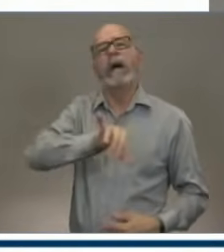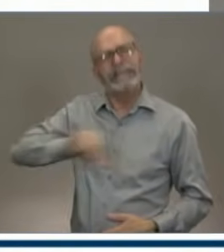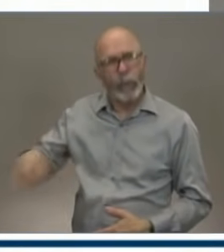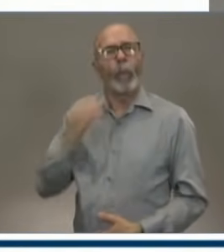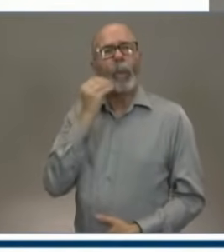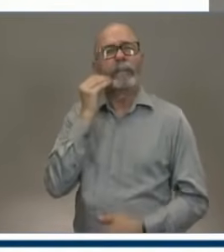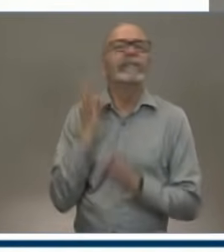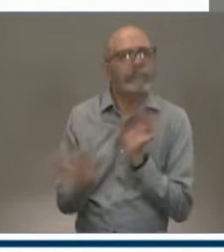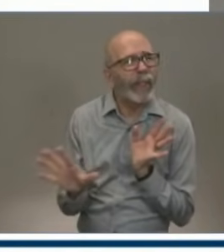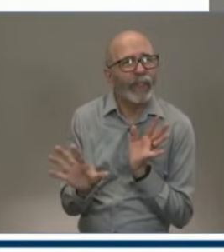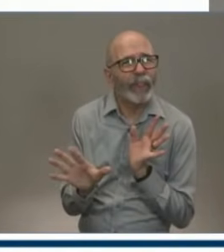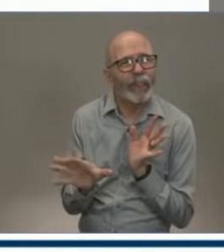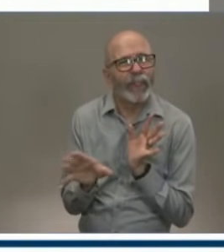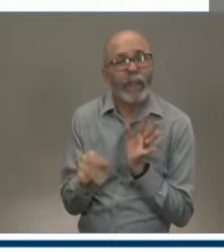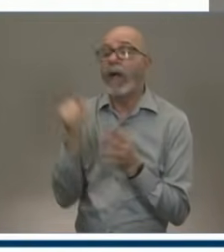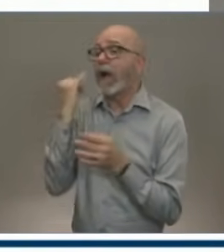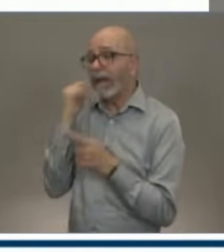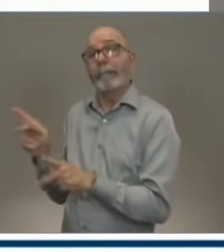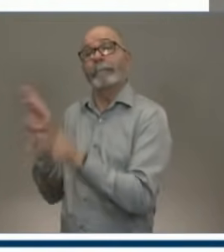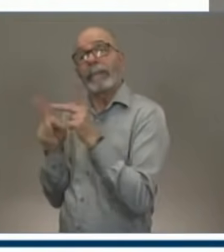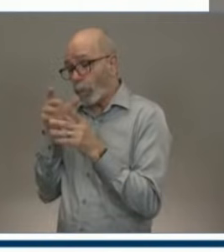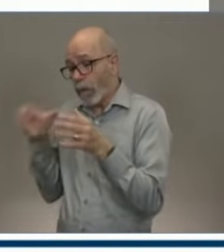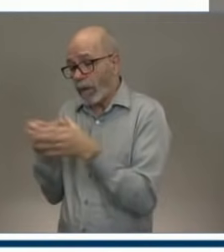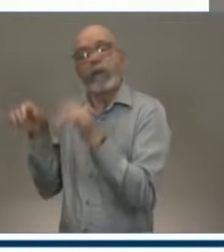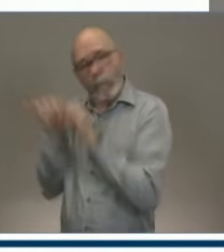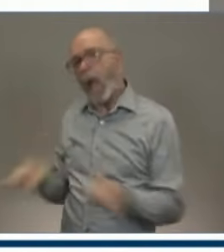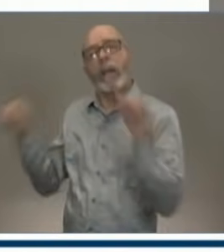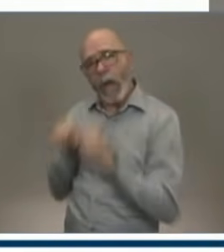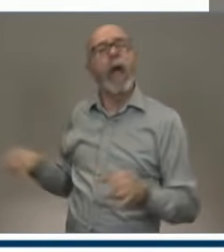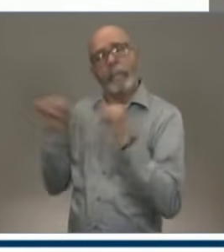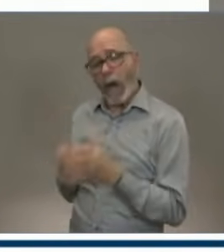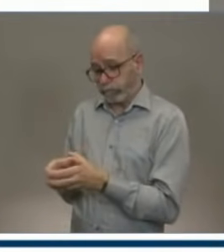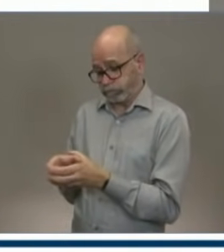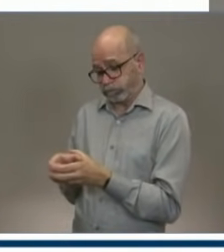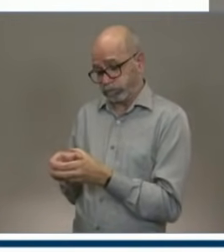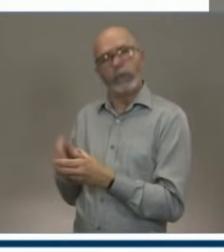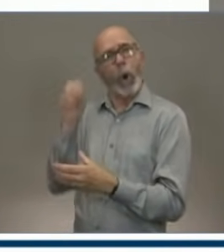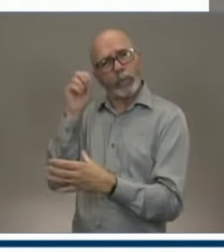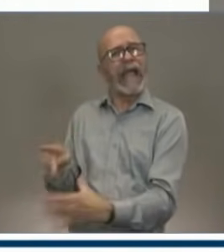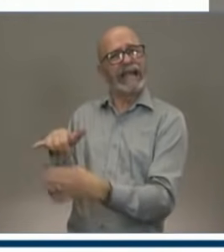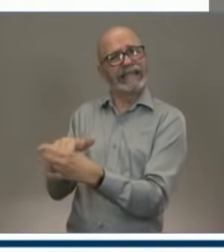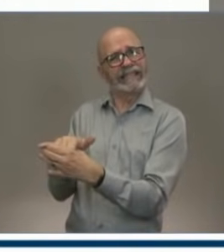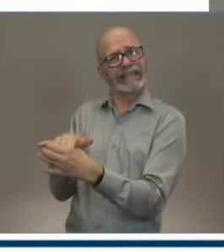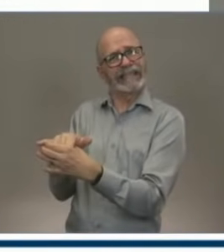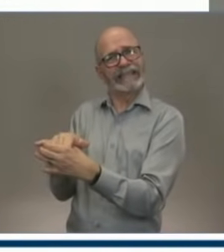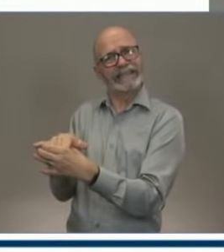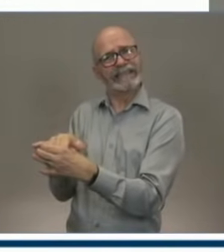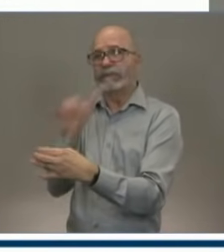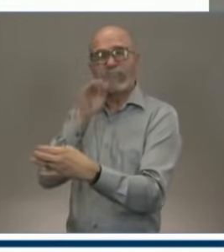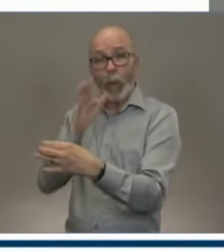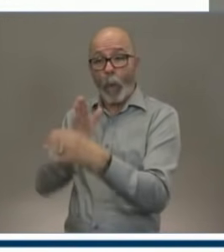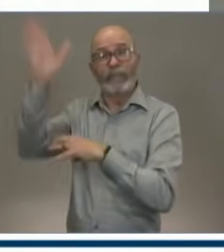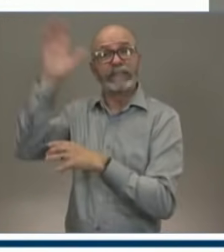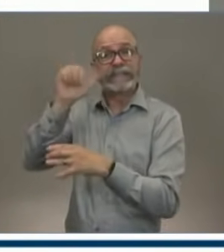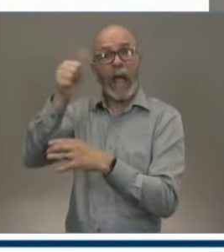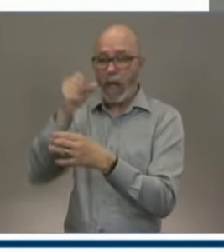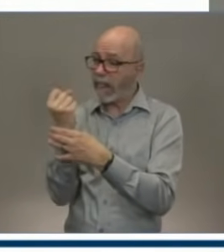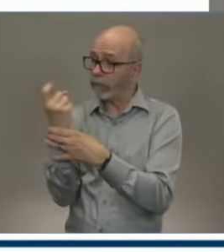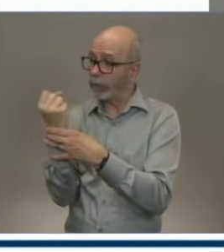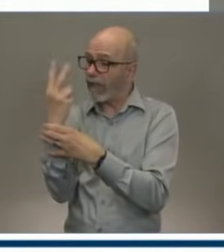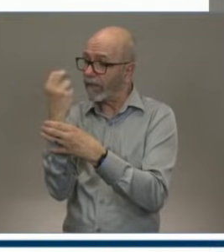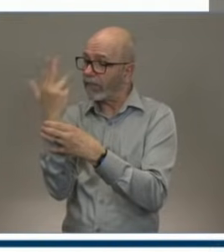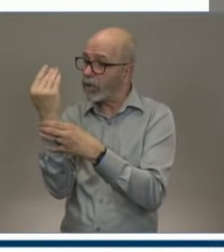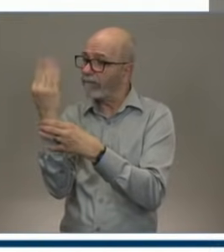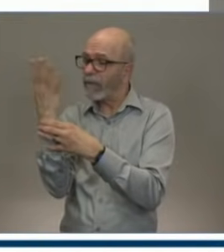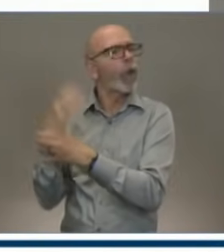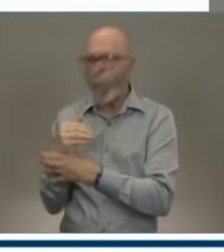and controlled with a consistent group of no more than 10. And if you really are concerned about, as I talked about testing,